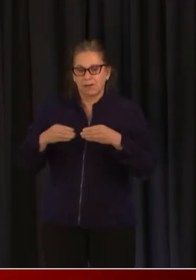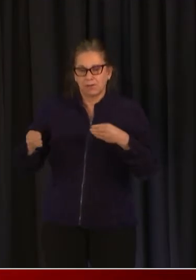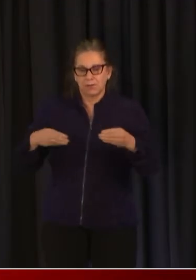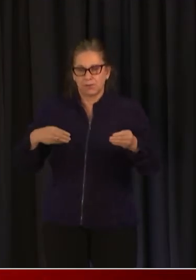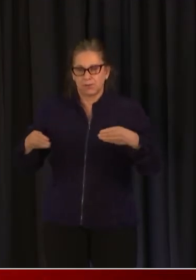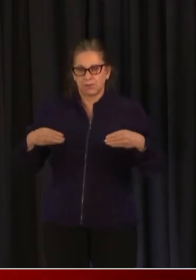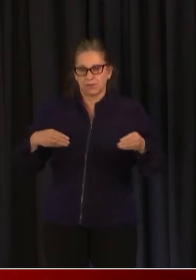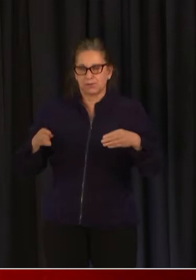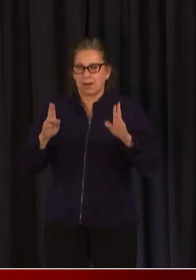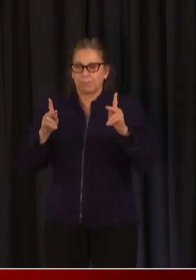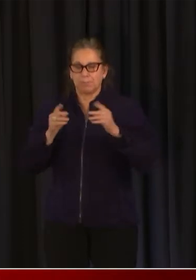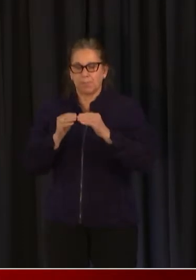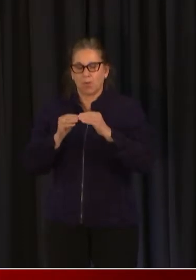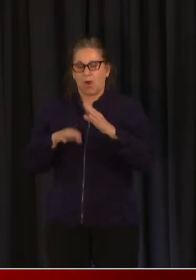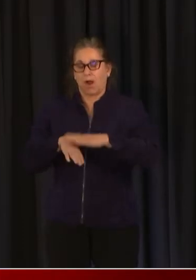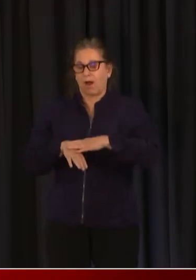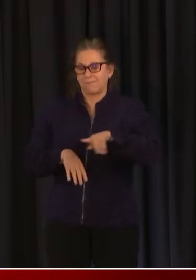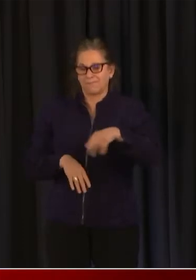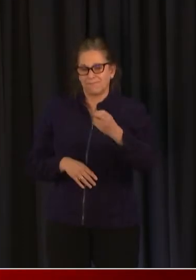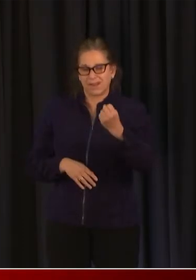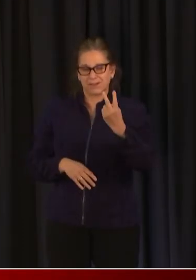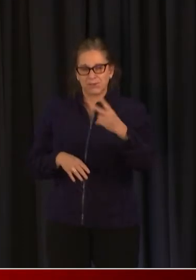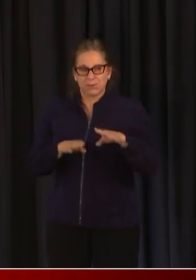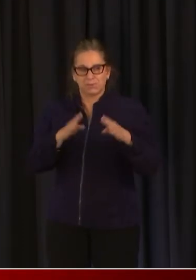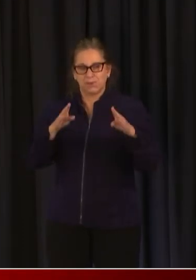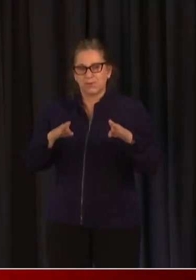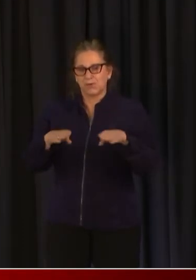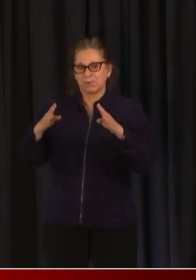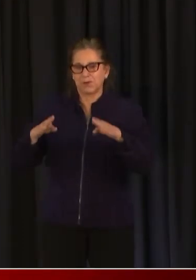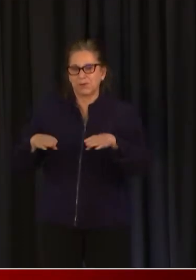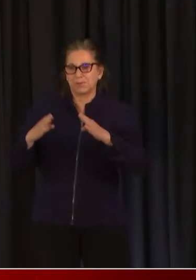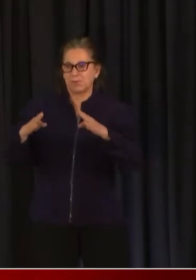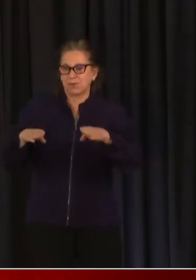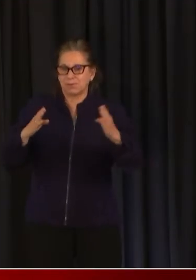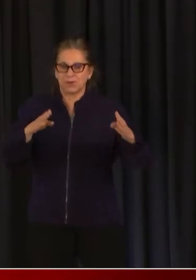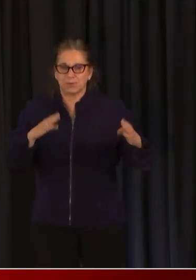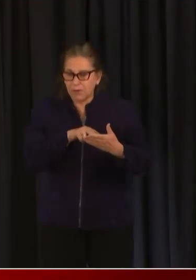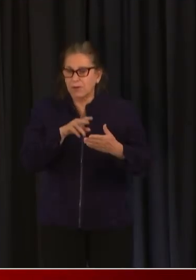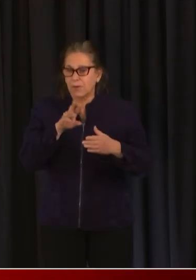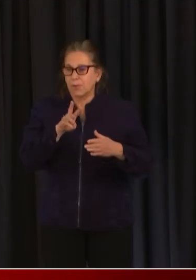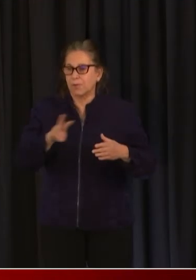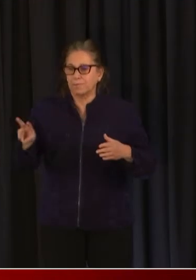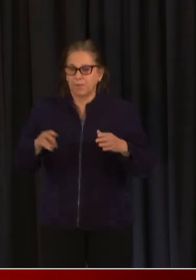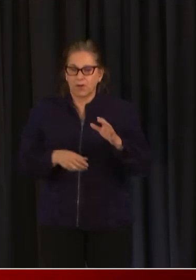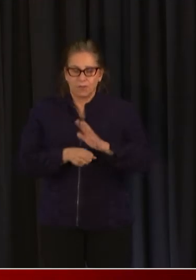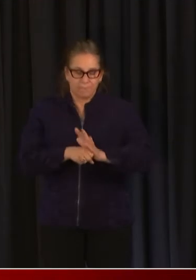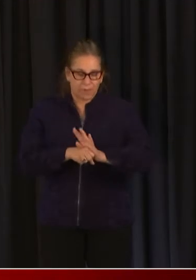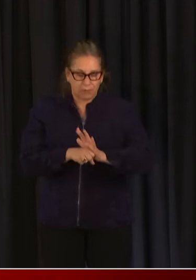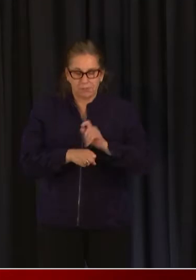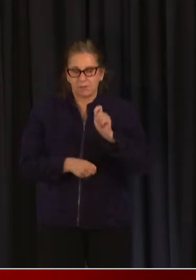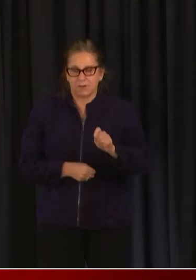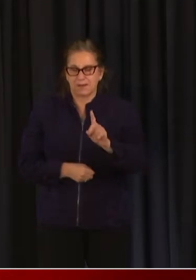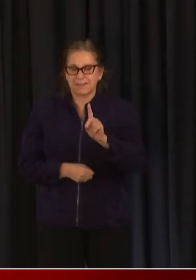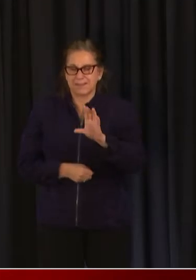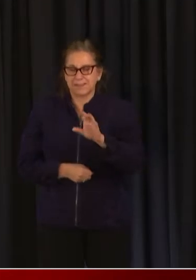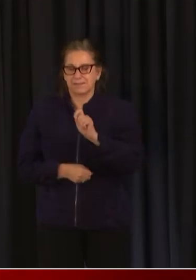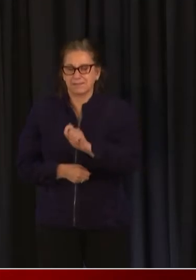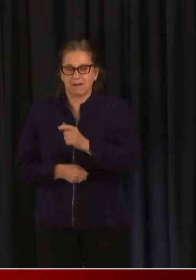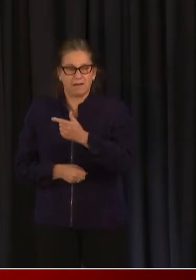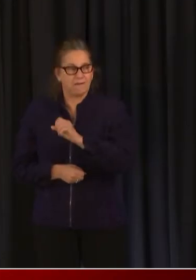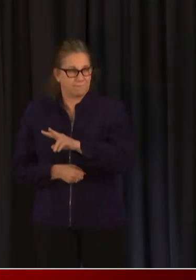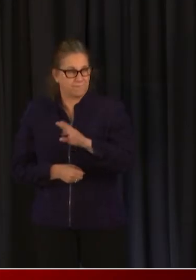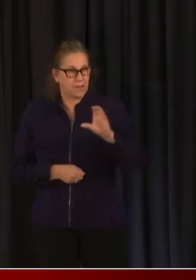2 restrictions, and then we'll have a few moments for your questions. Let me call